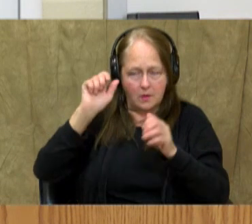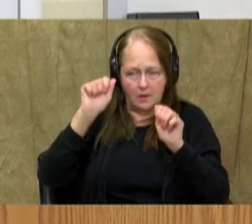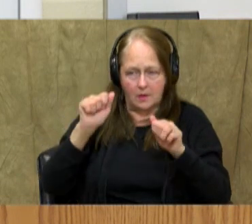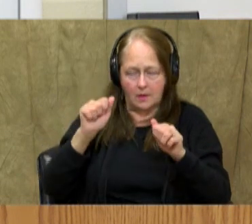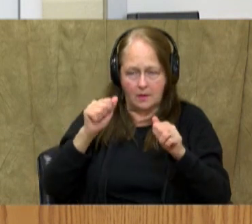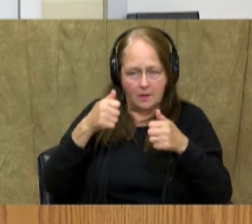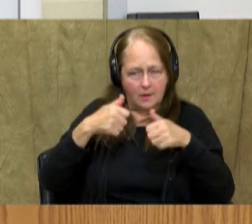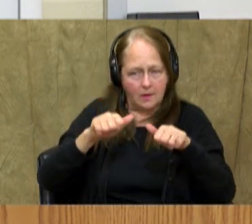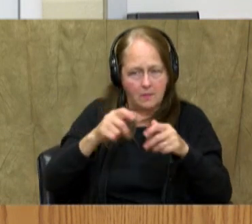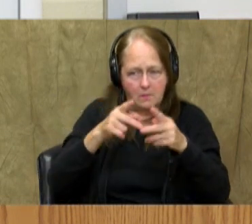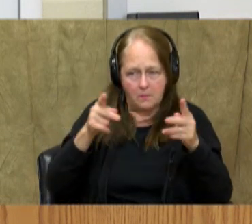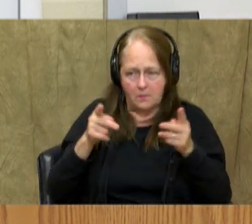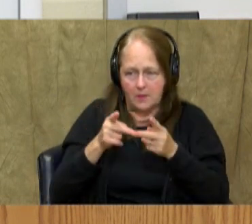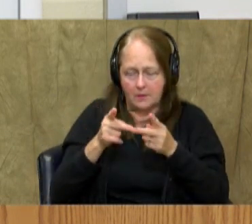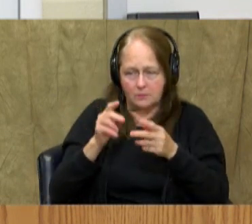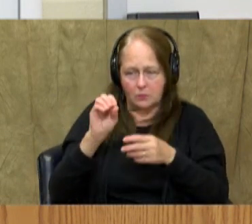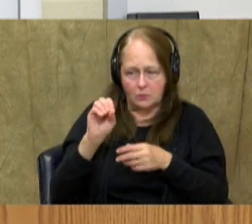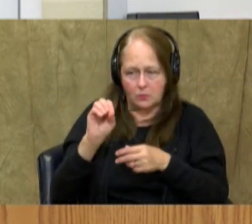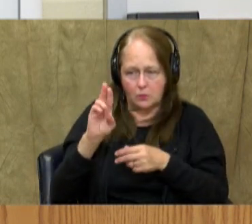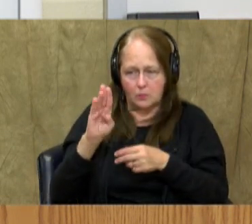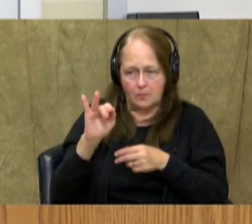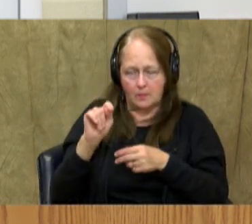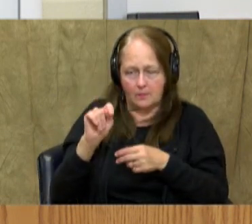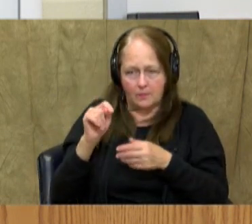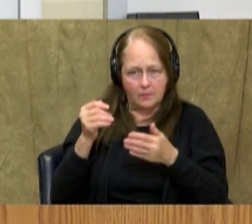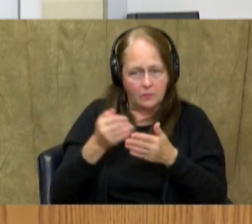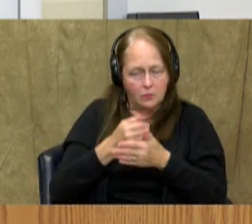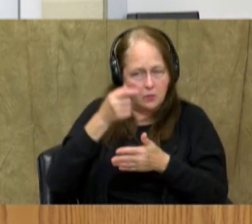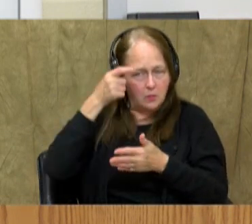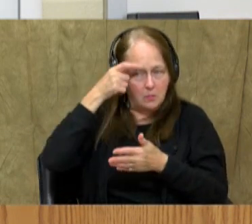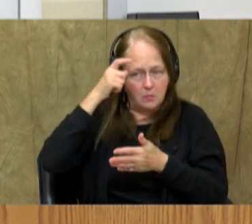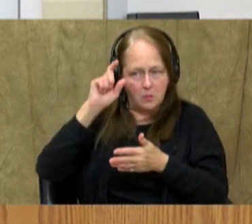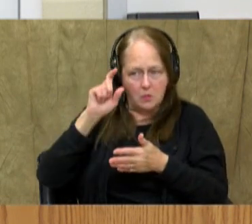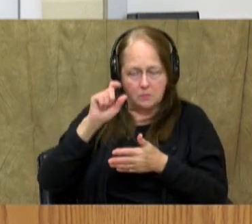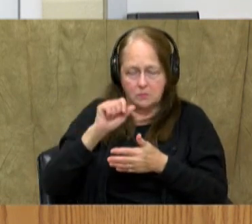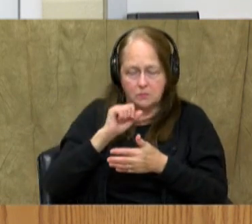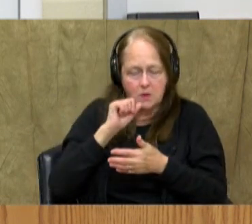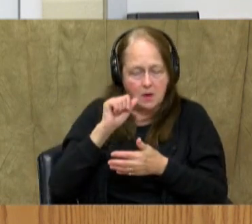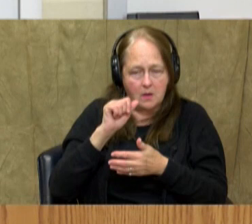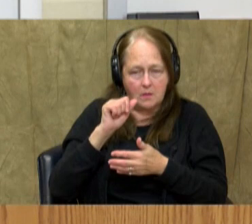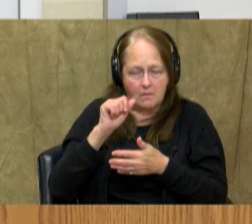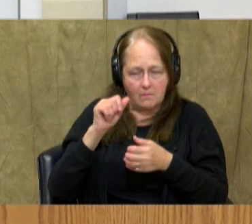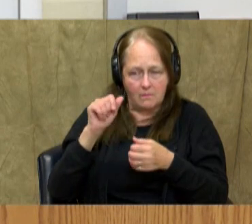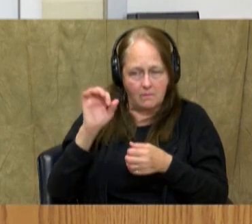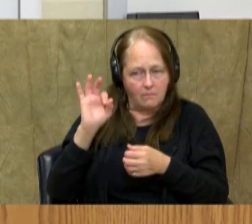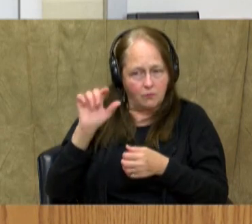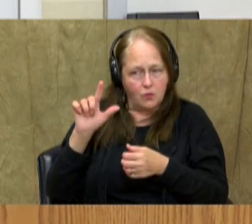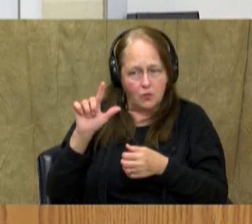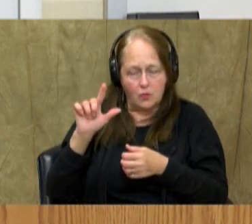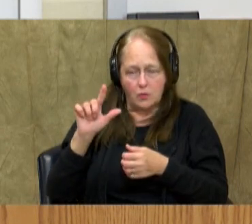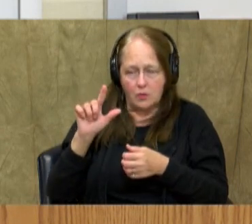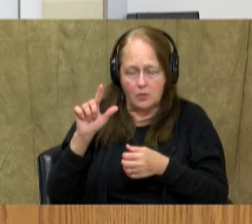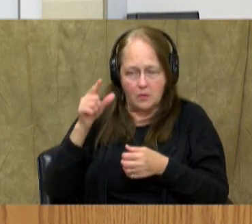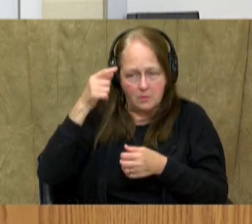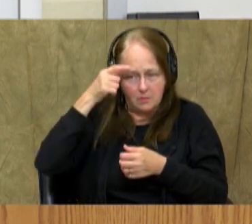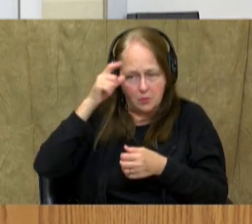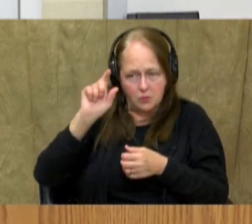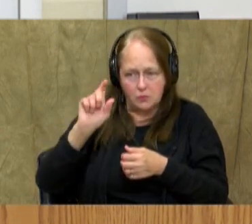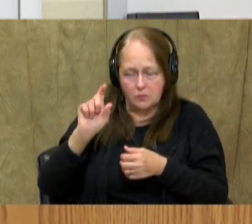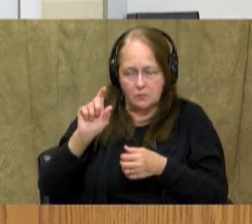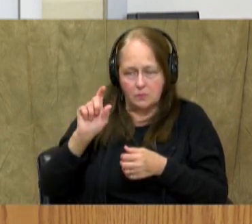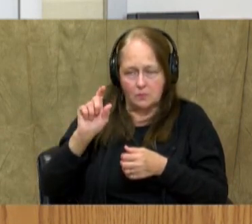these places on the orbit. New moon isn't always at this lowest point. Full moon isn't always at this highest